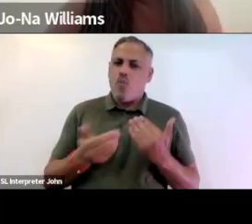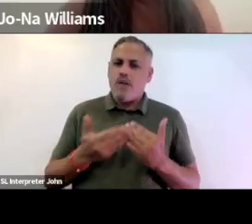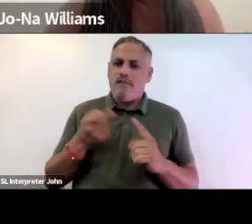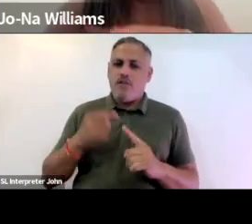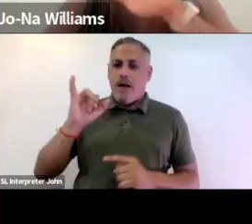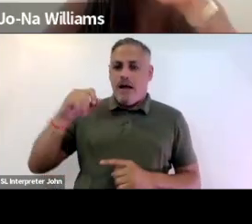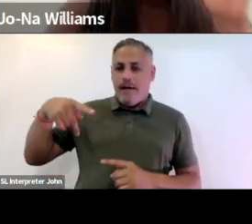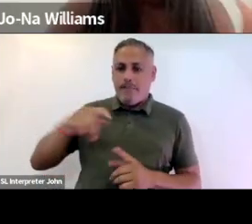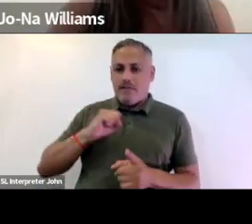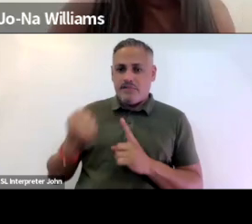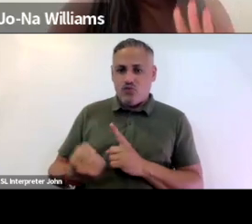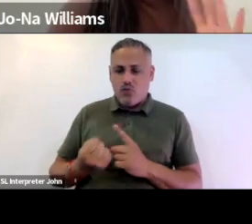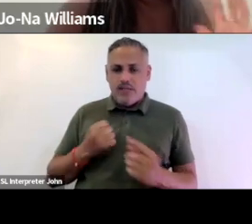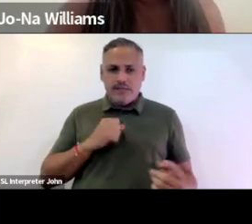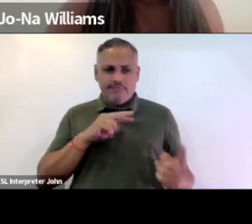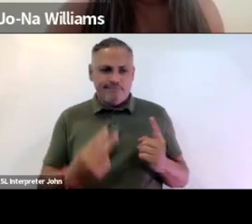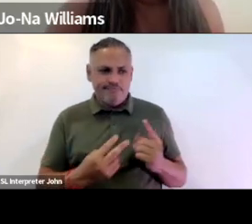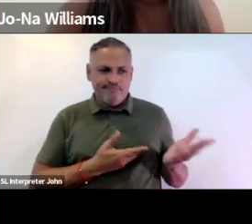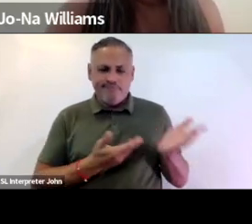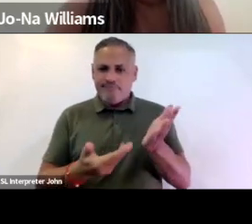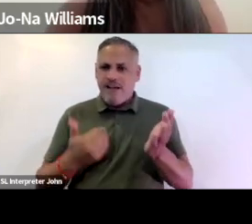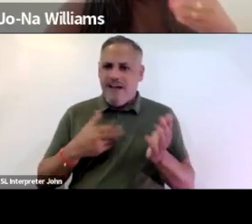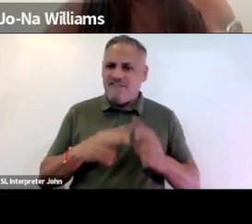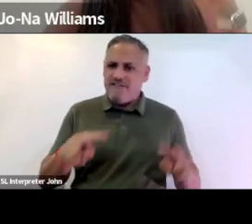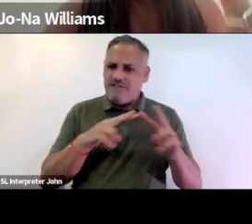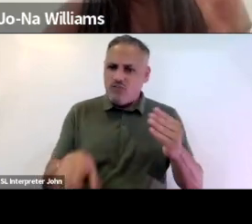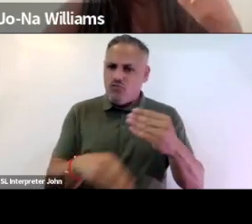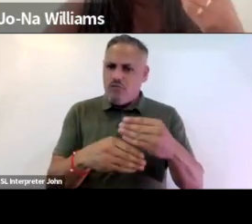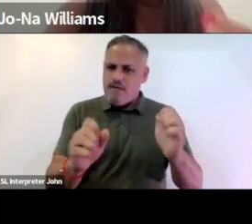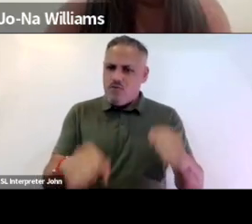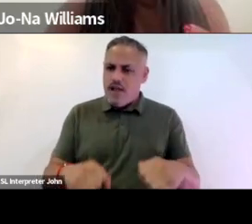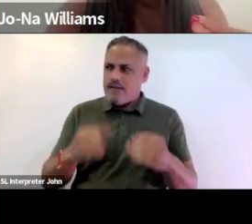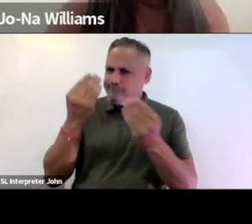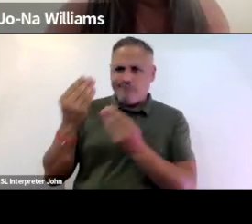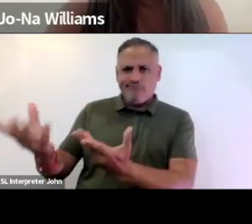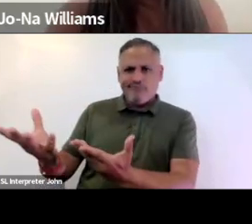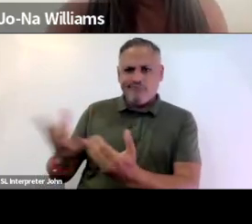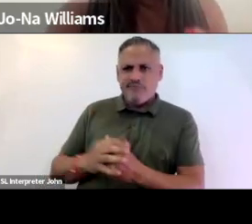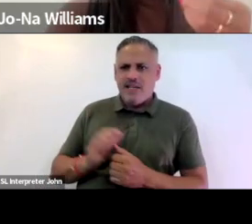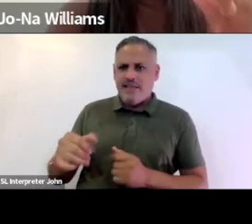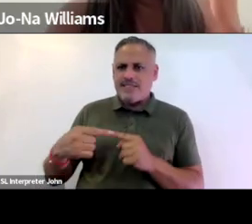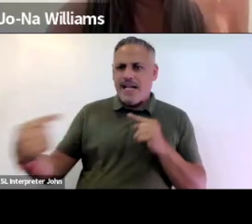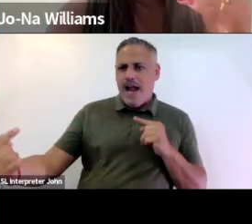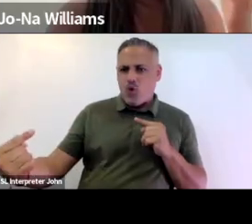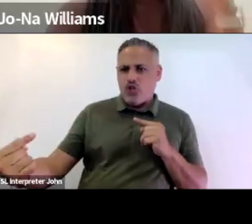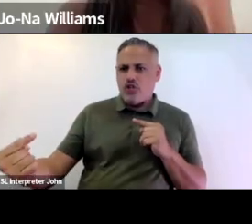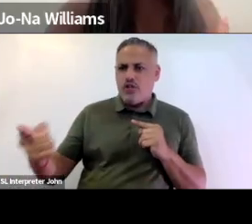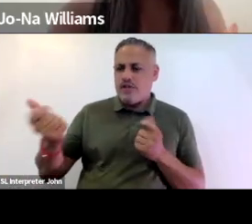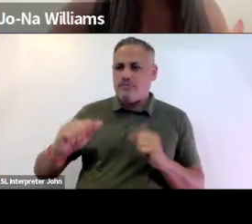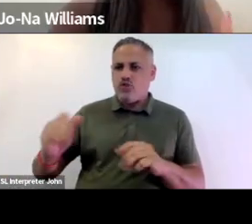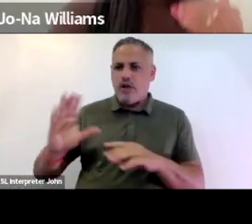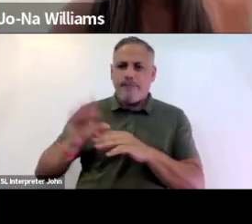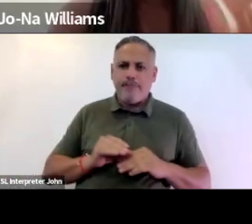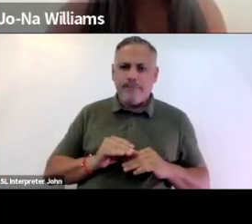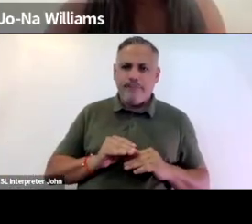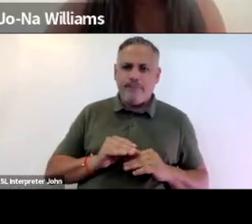IP standpoint, whatever you have as value adds, you would communicate that as the counter to them trying to